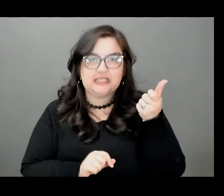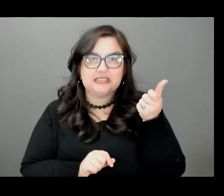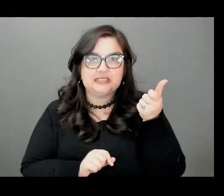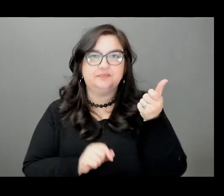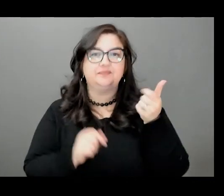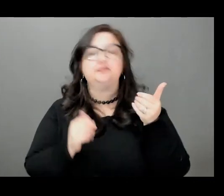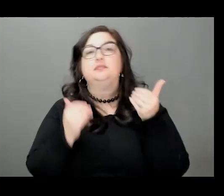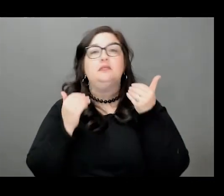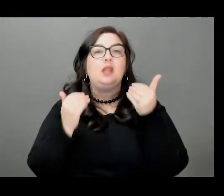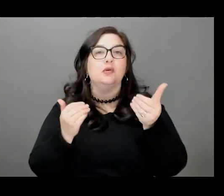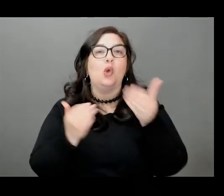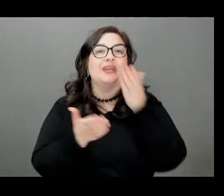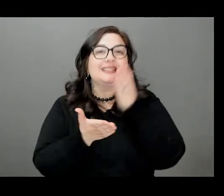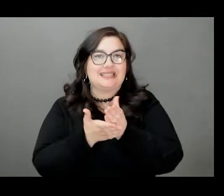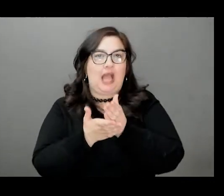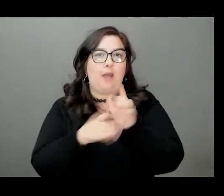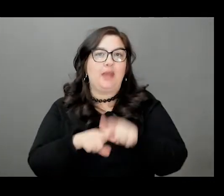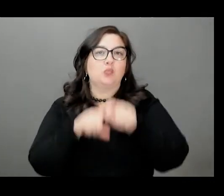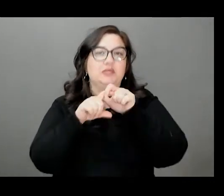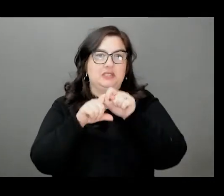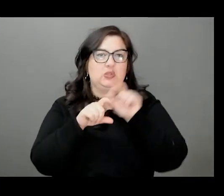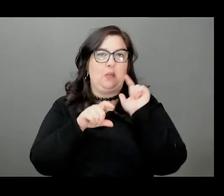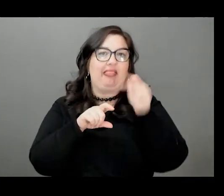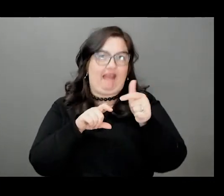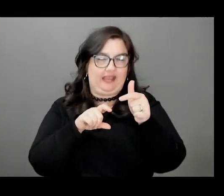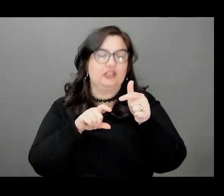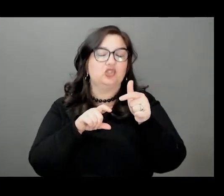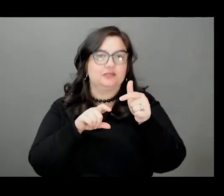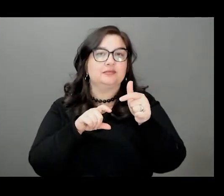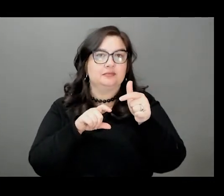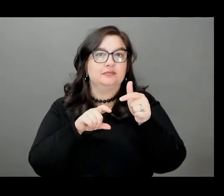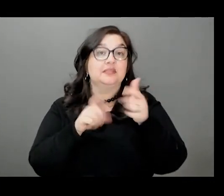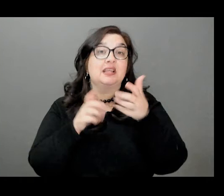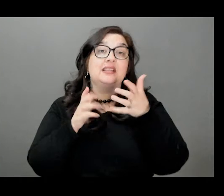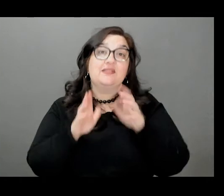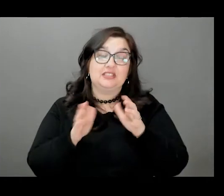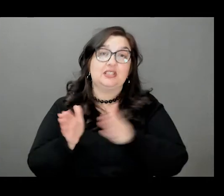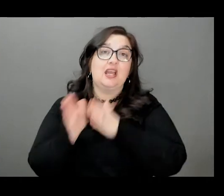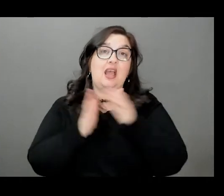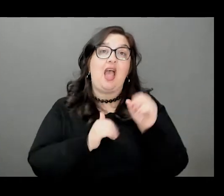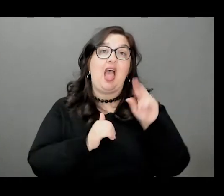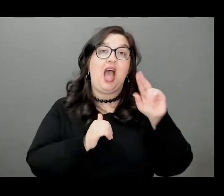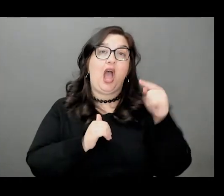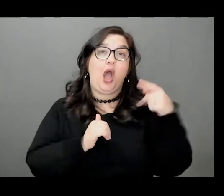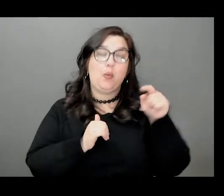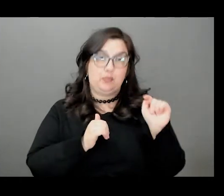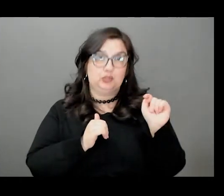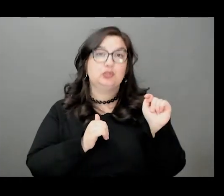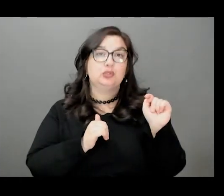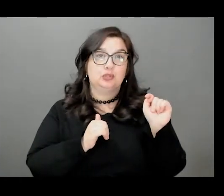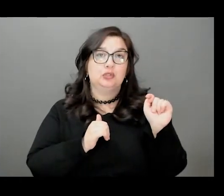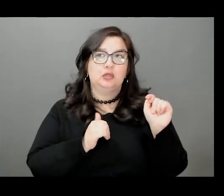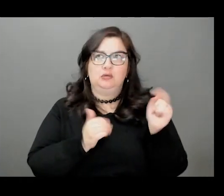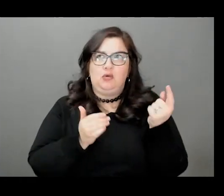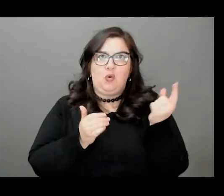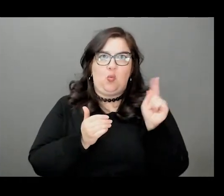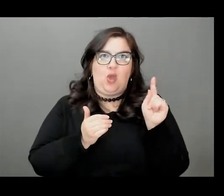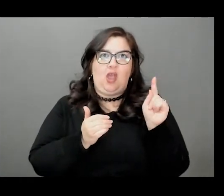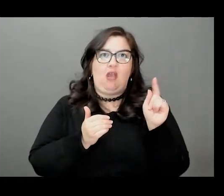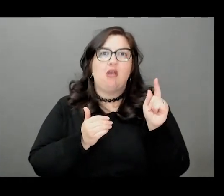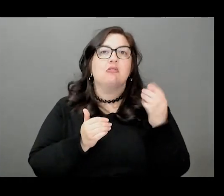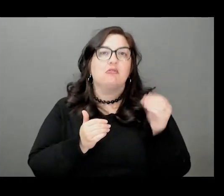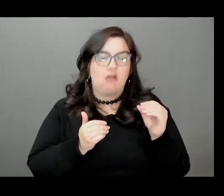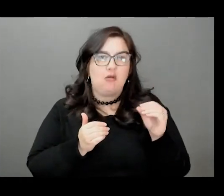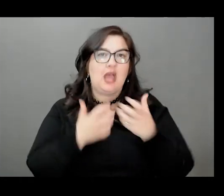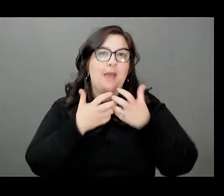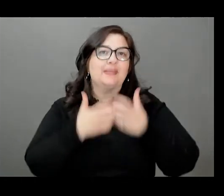image. I as a worker, and I'm going to click stop and resume later, right? And once I've done that, the